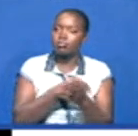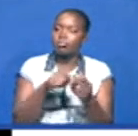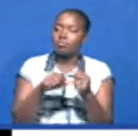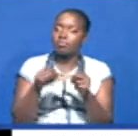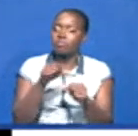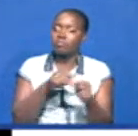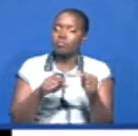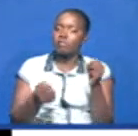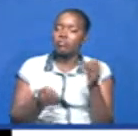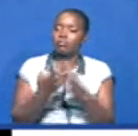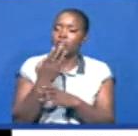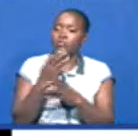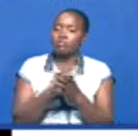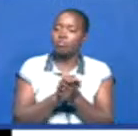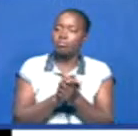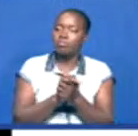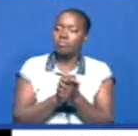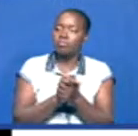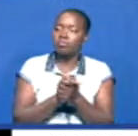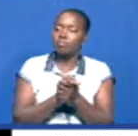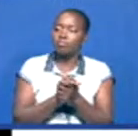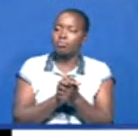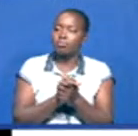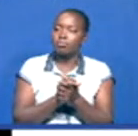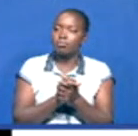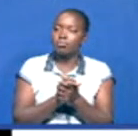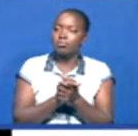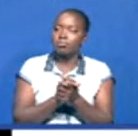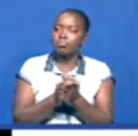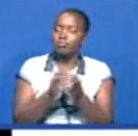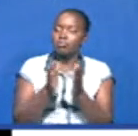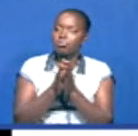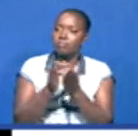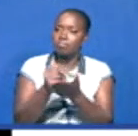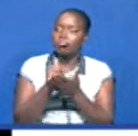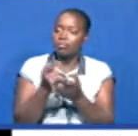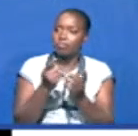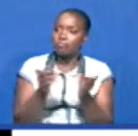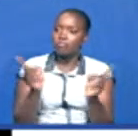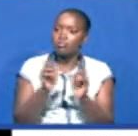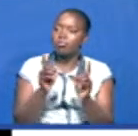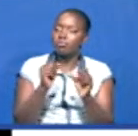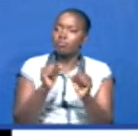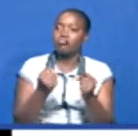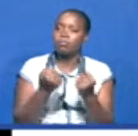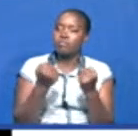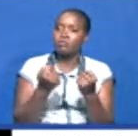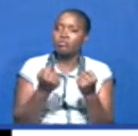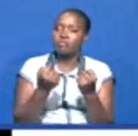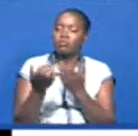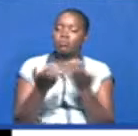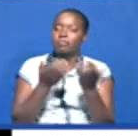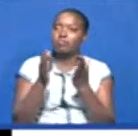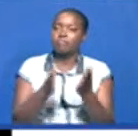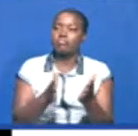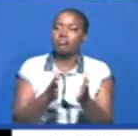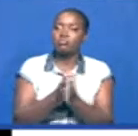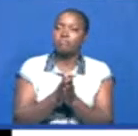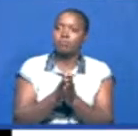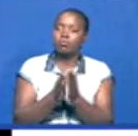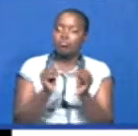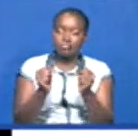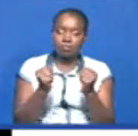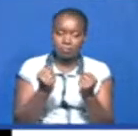launch, because it's going to help us save time, it's going to help us save our traders, it's going to help